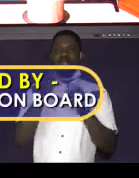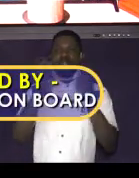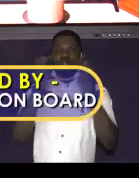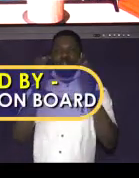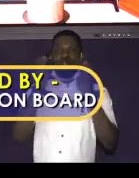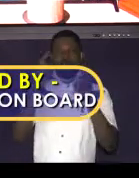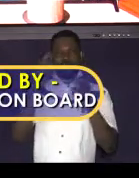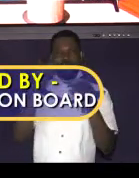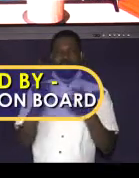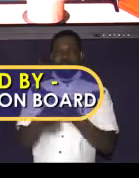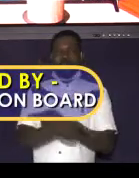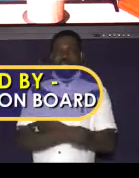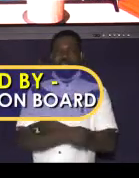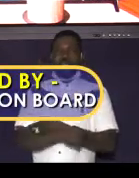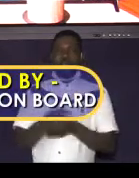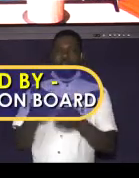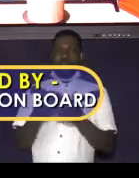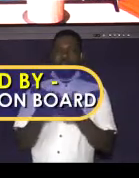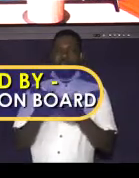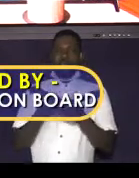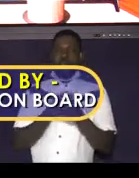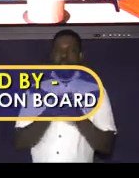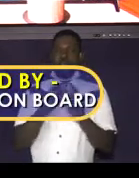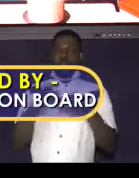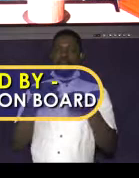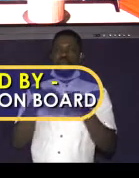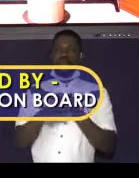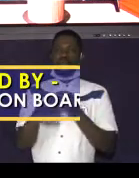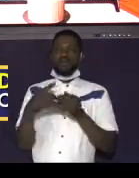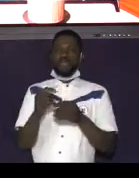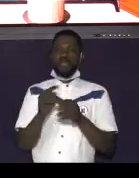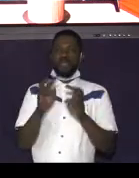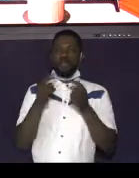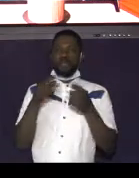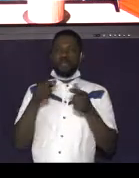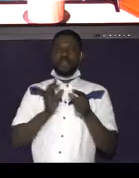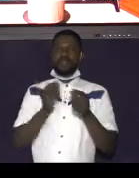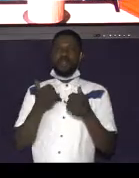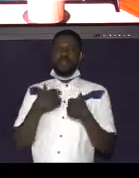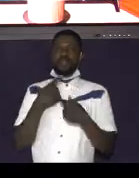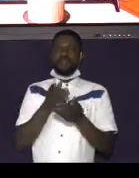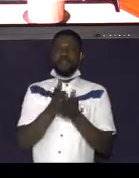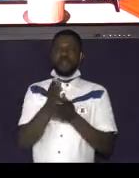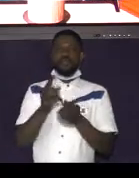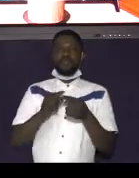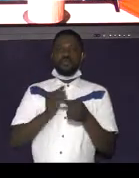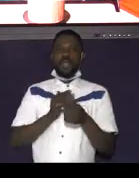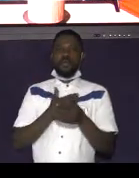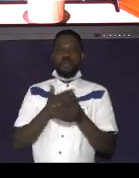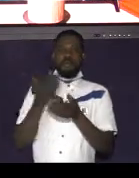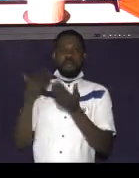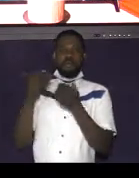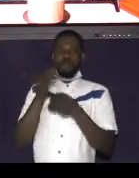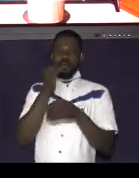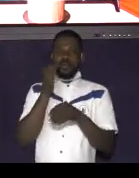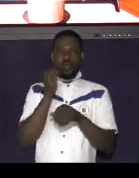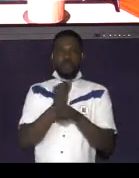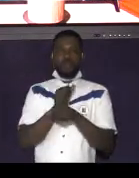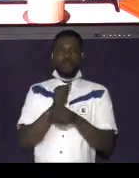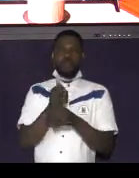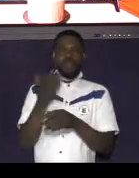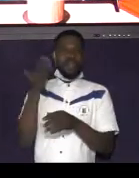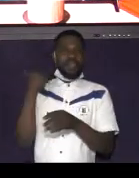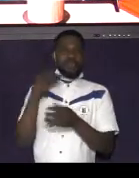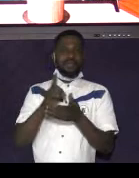today. But before we go into this topic, let's have the correction to our previous homework. Last week